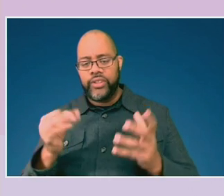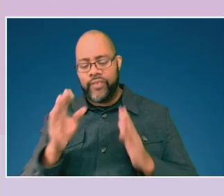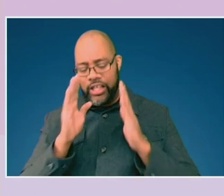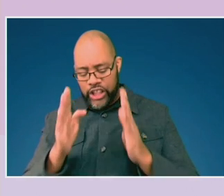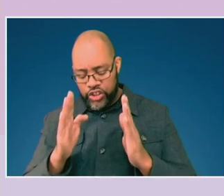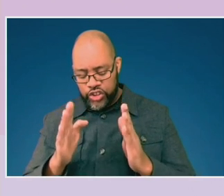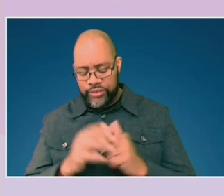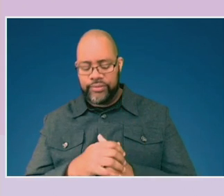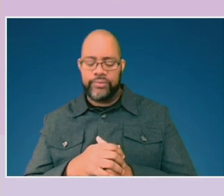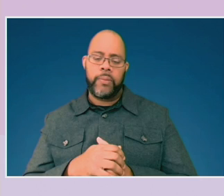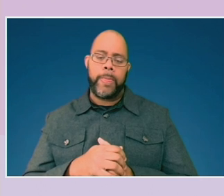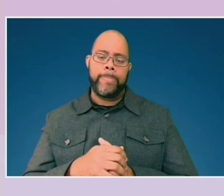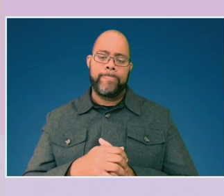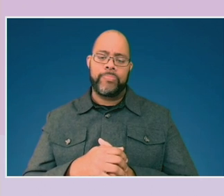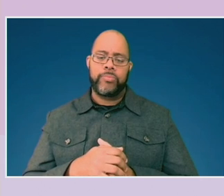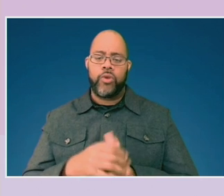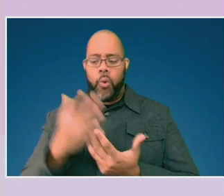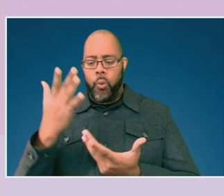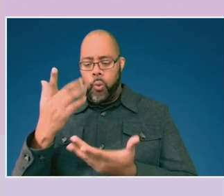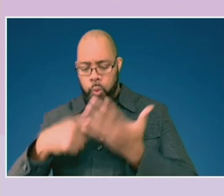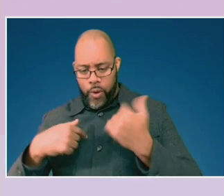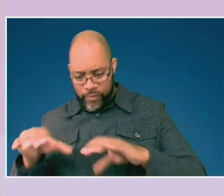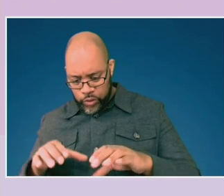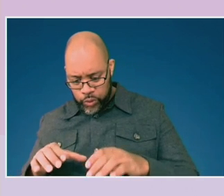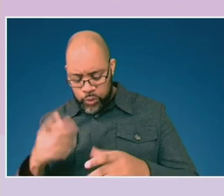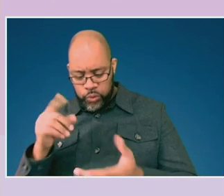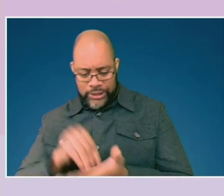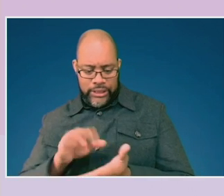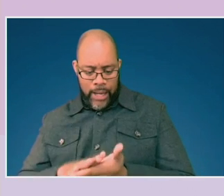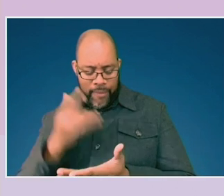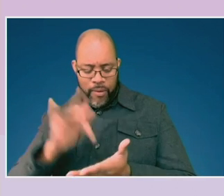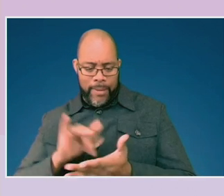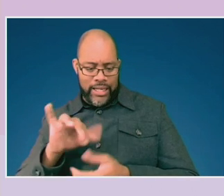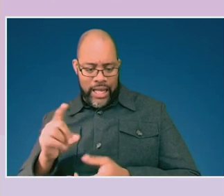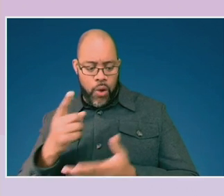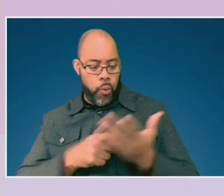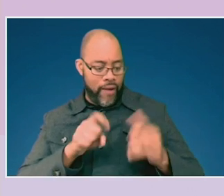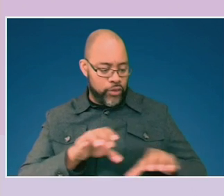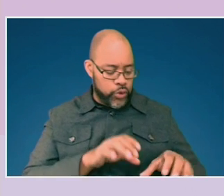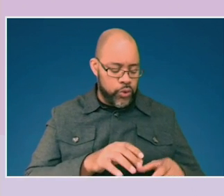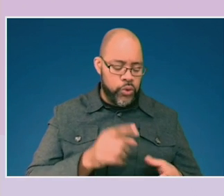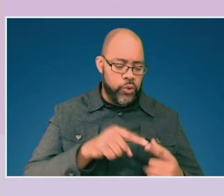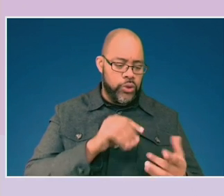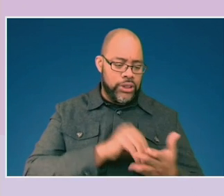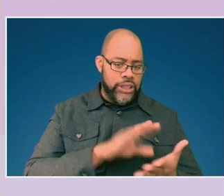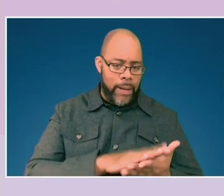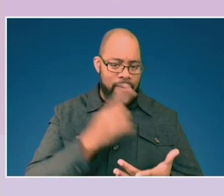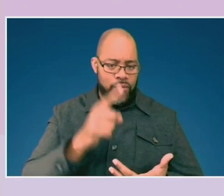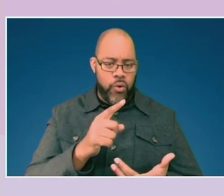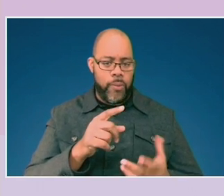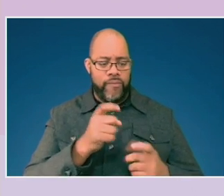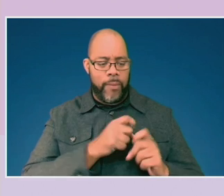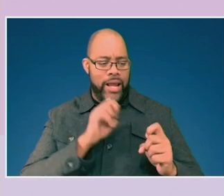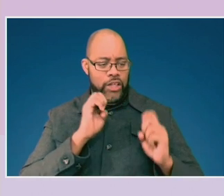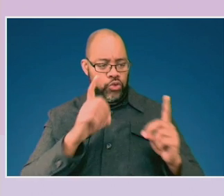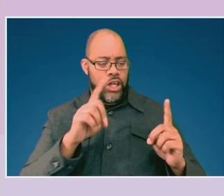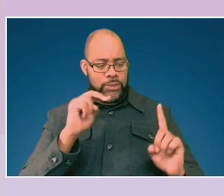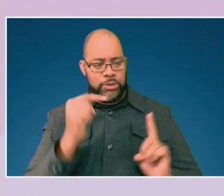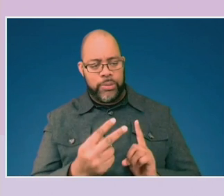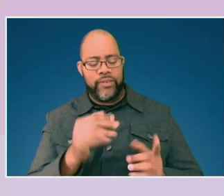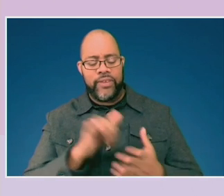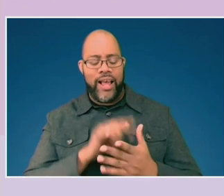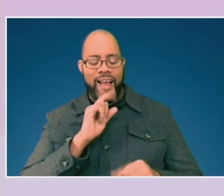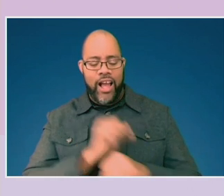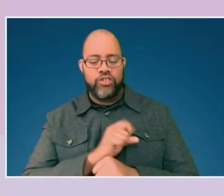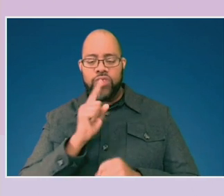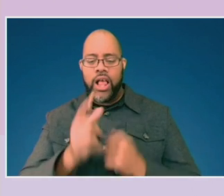to what do we have to do to document for Medicaid? What do we have to do to document from an education perspective? So that's actually really